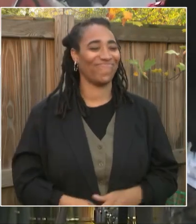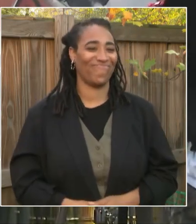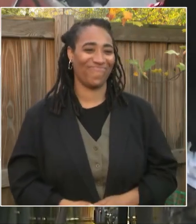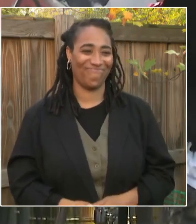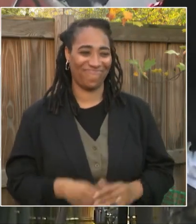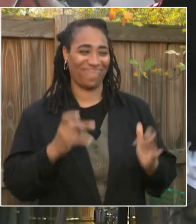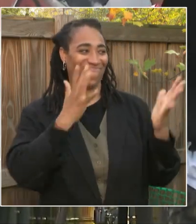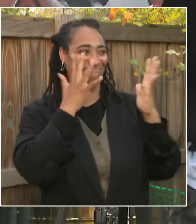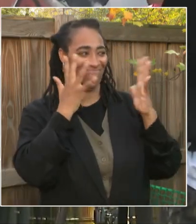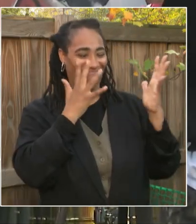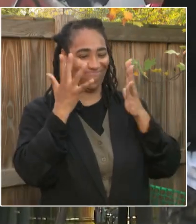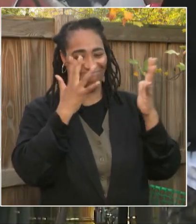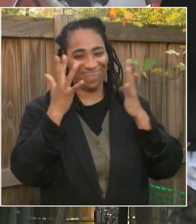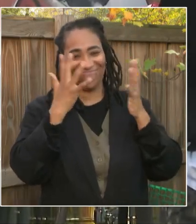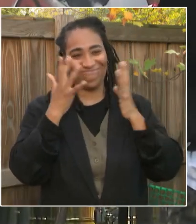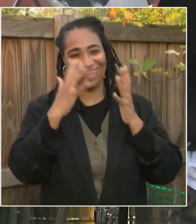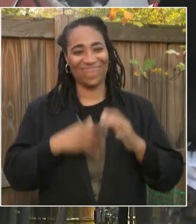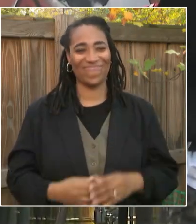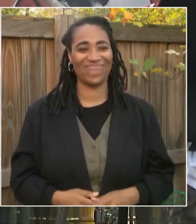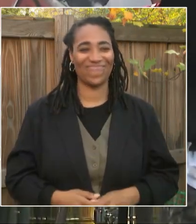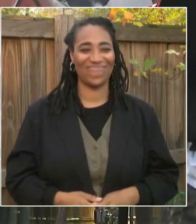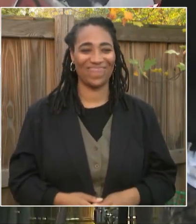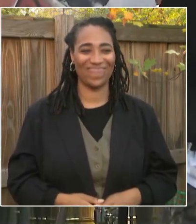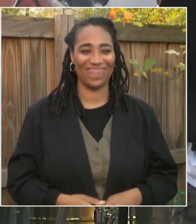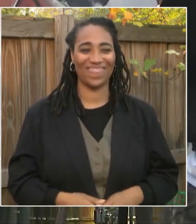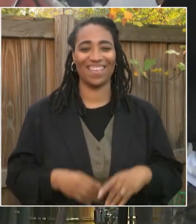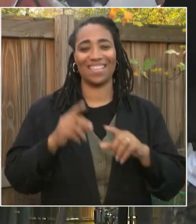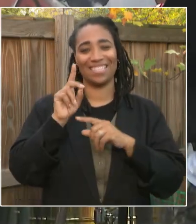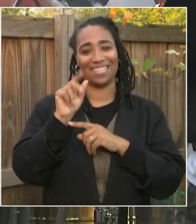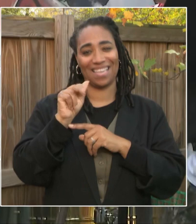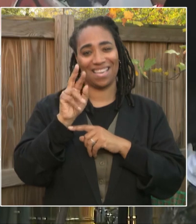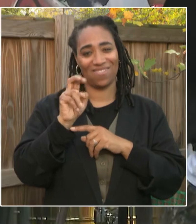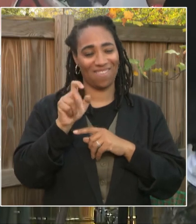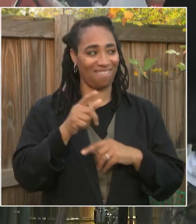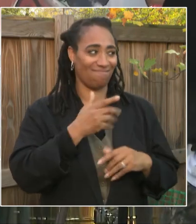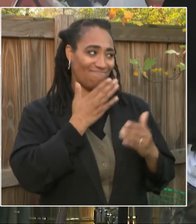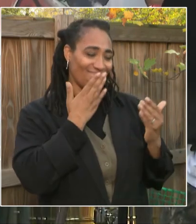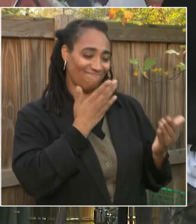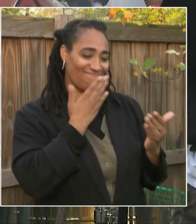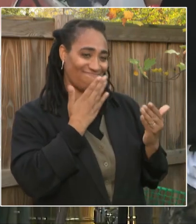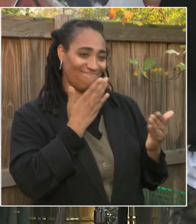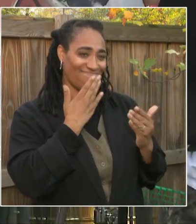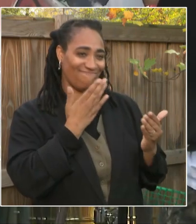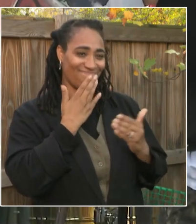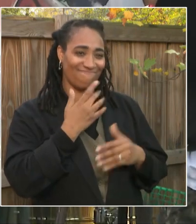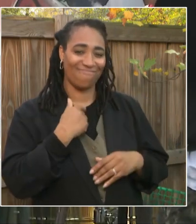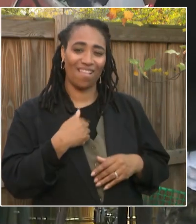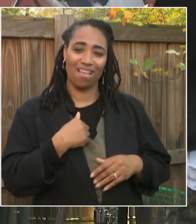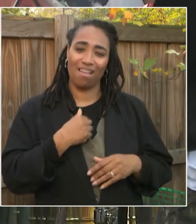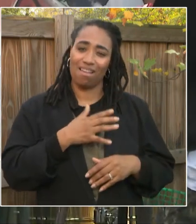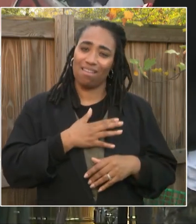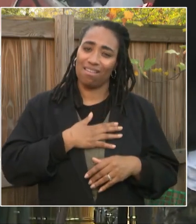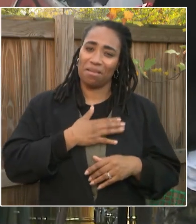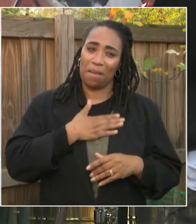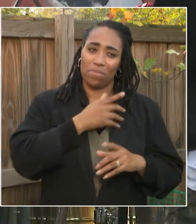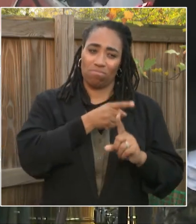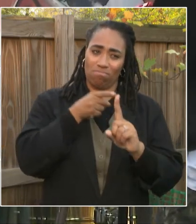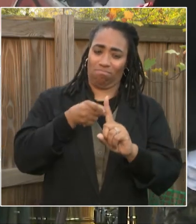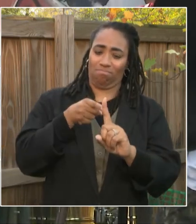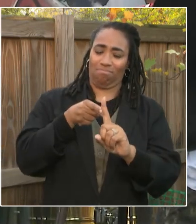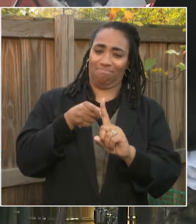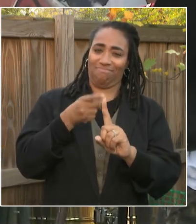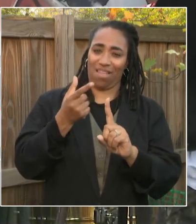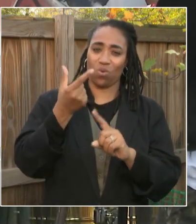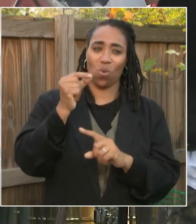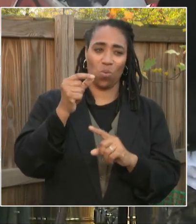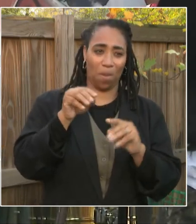Amen. I think one of the joys of the Go-Go Museum and Cafe is it does pull together a range of things. It pulls together artists, it pulls